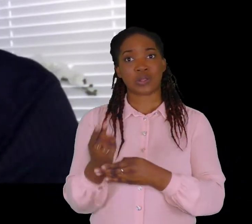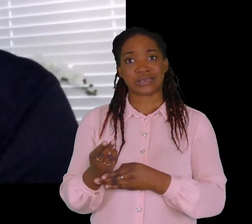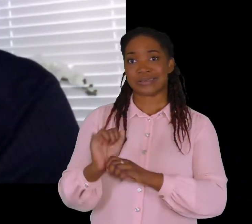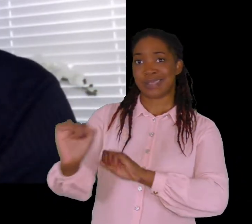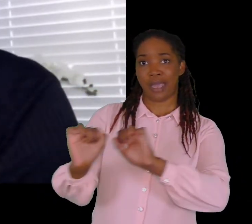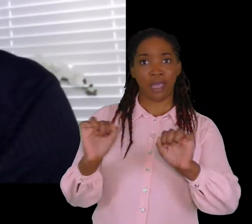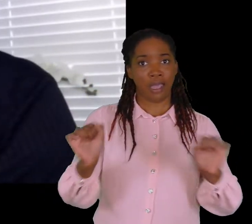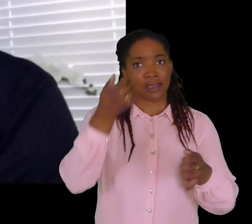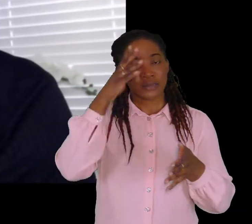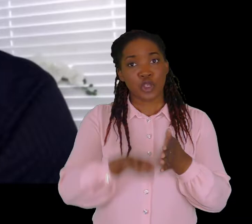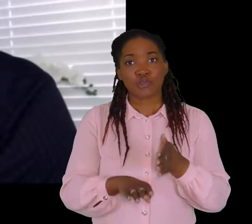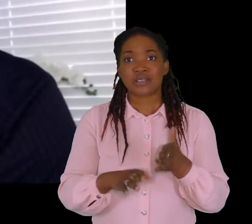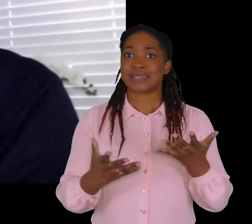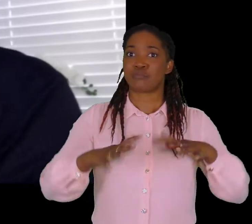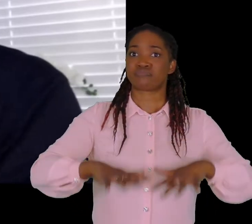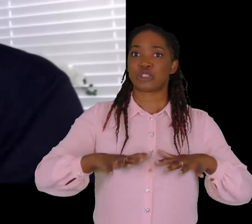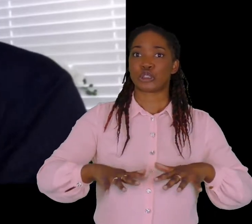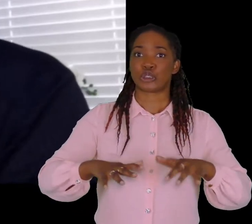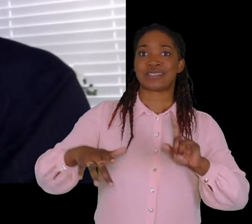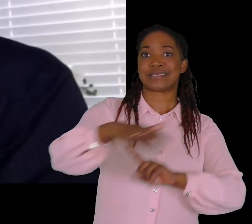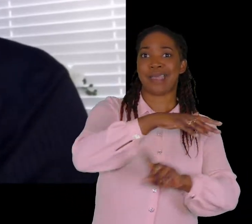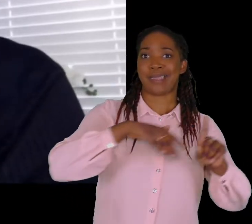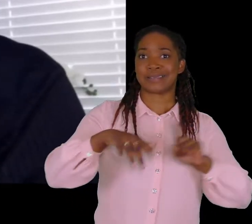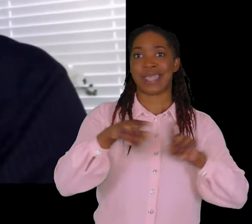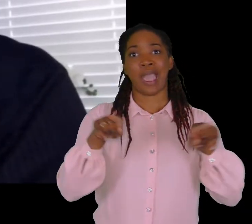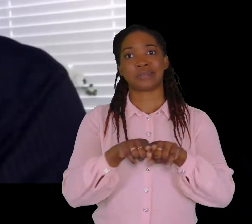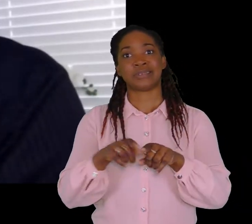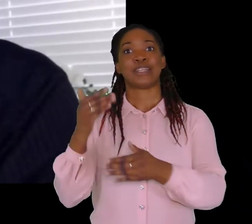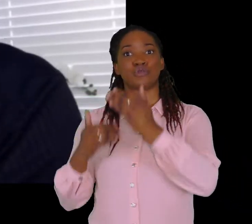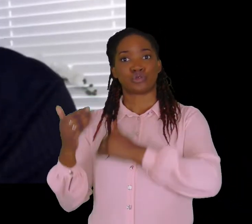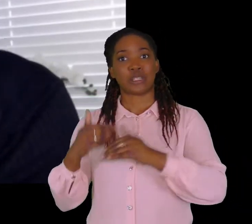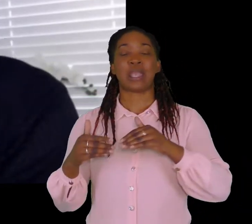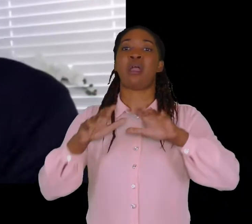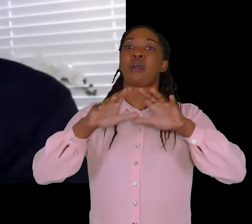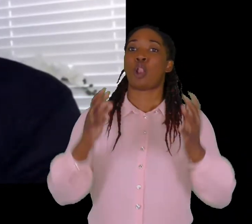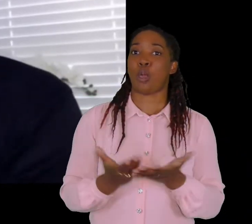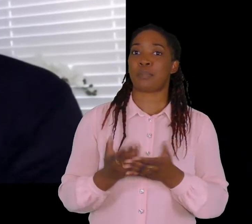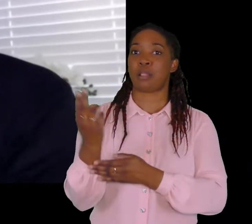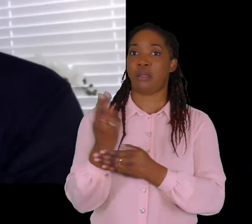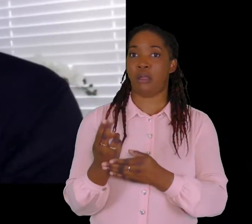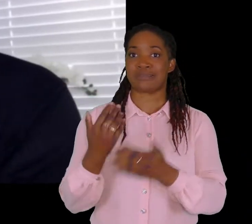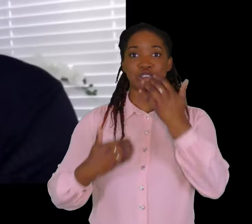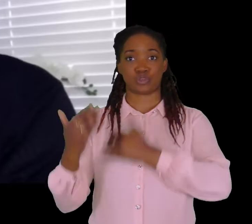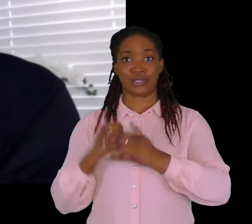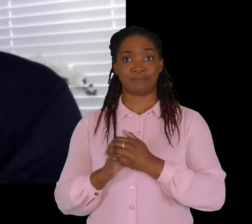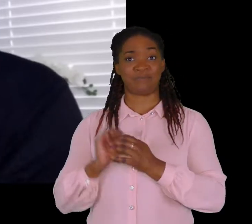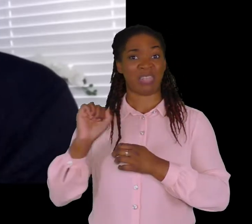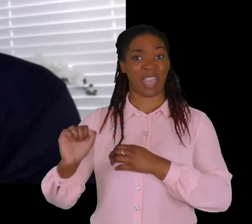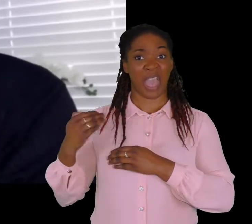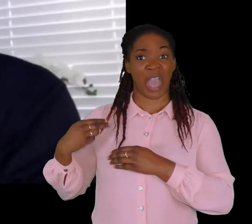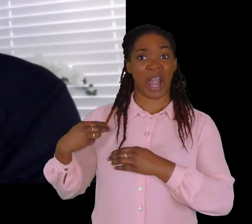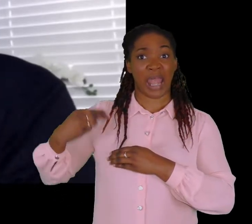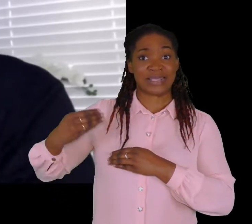British society and of British history and global art history. While their legacy